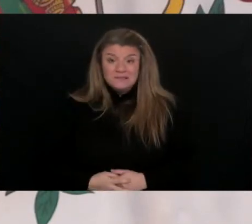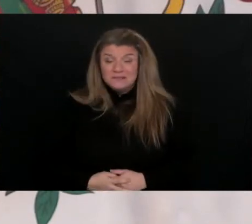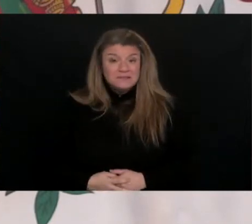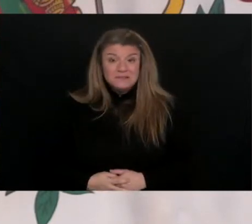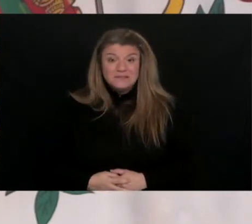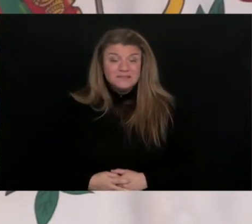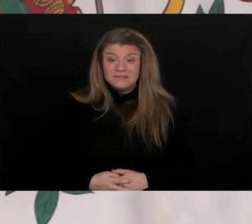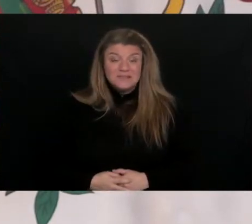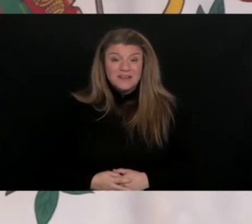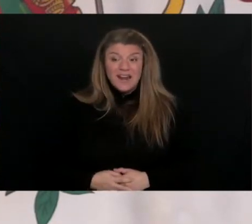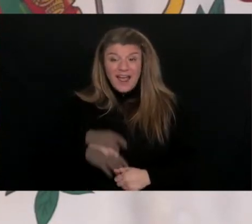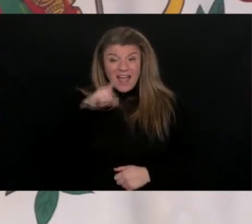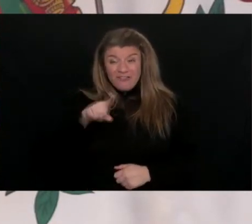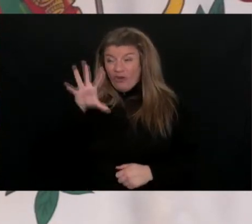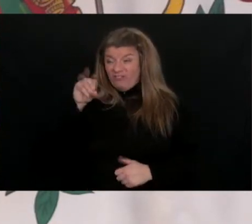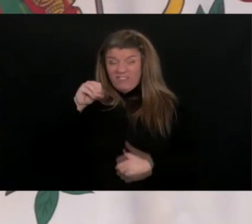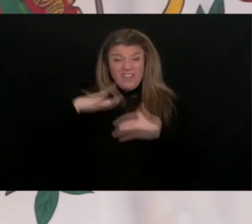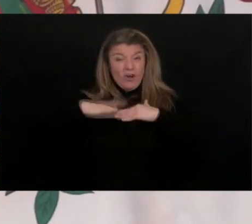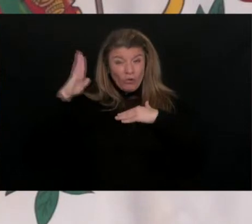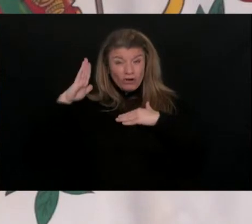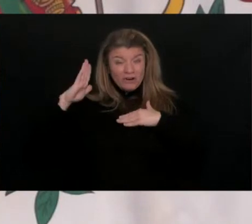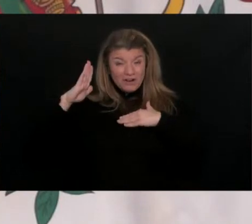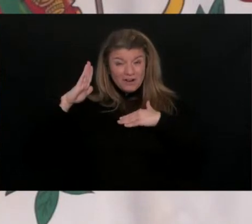Absolutely. If you're 50 and older,